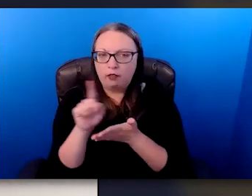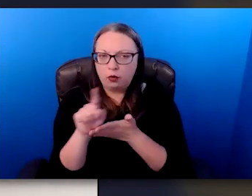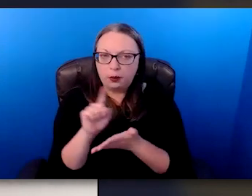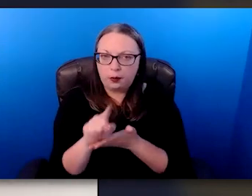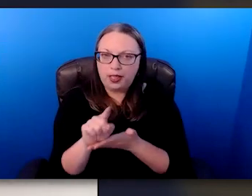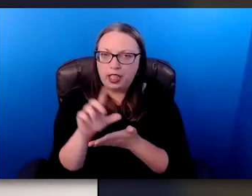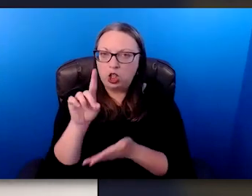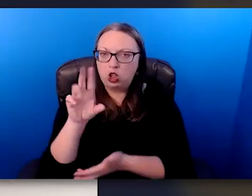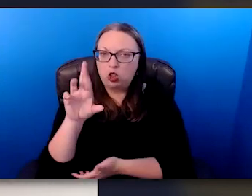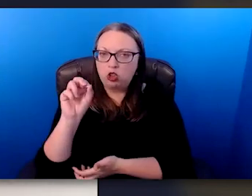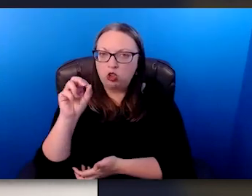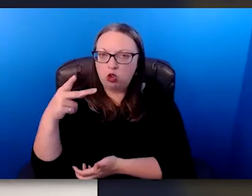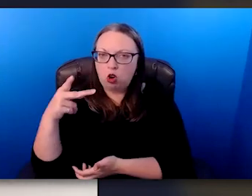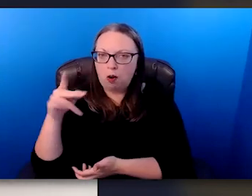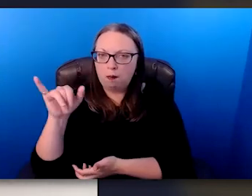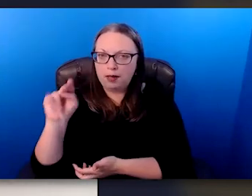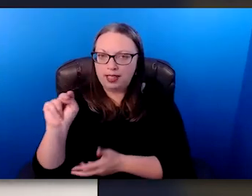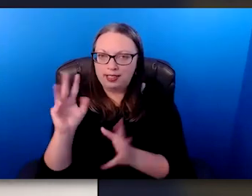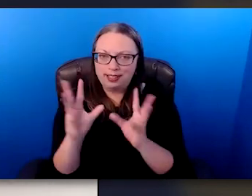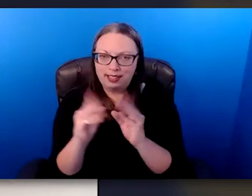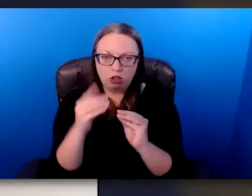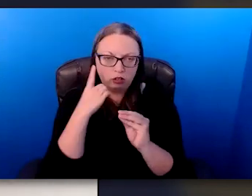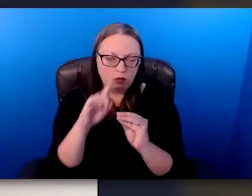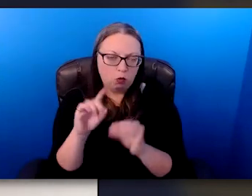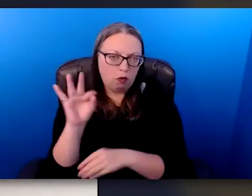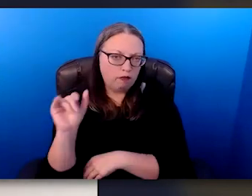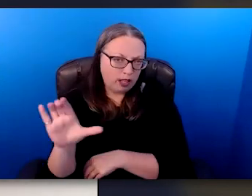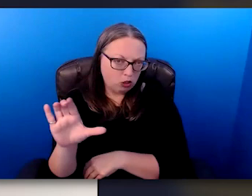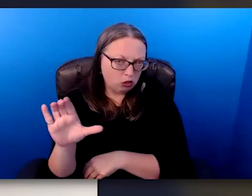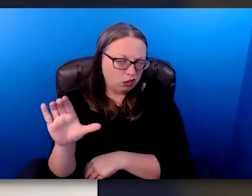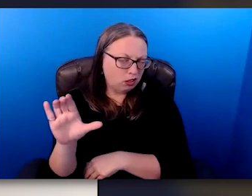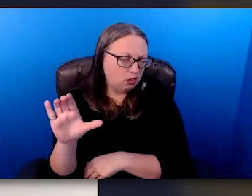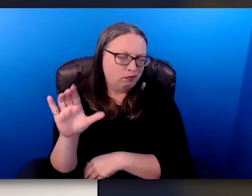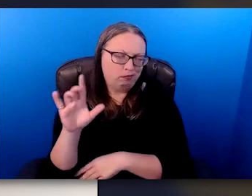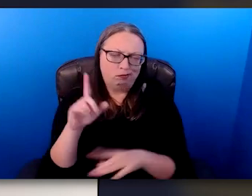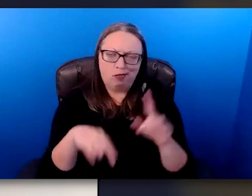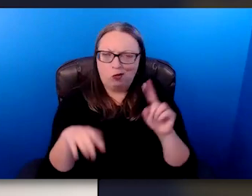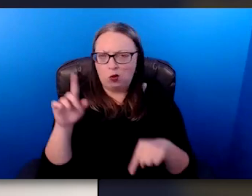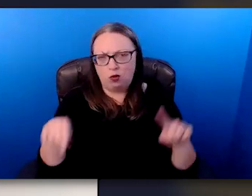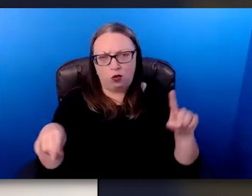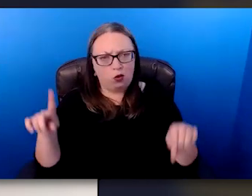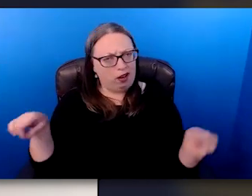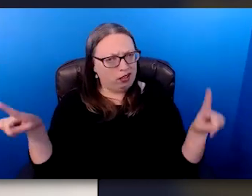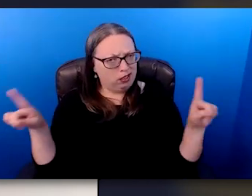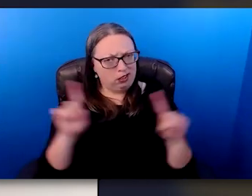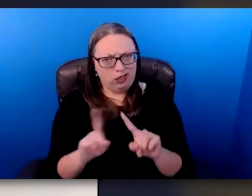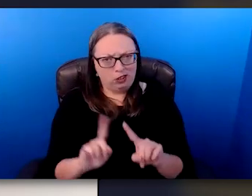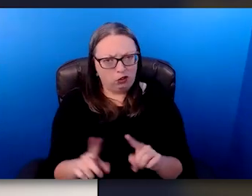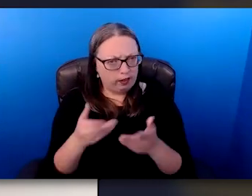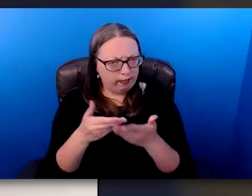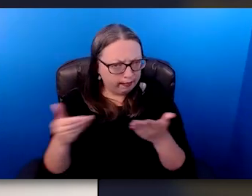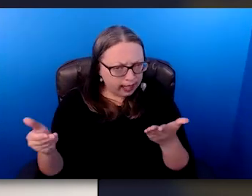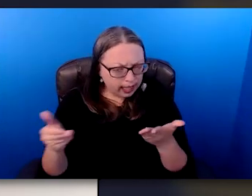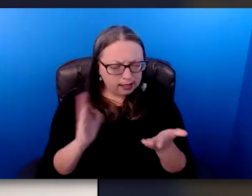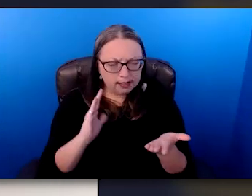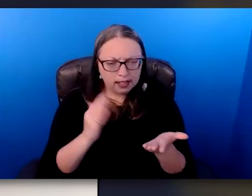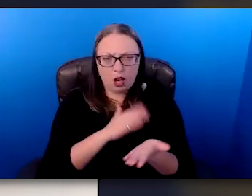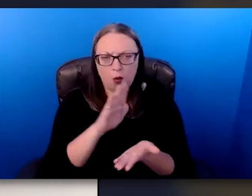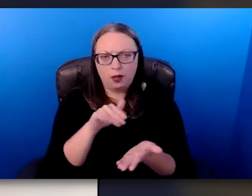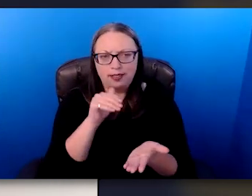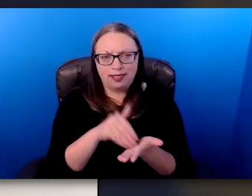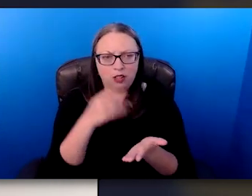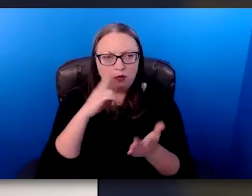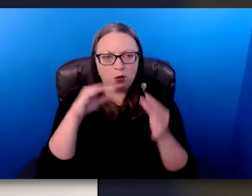drop-in sessions for faculty, whole variety of things. We now, of course, our Center for Teaching Support